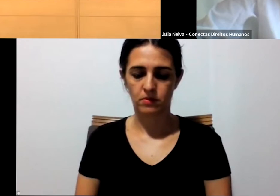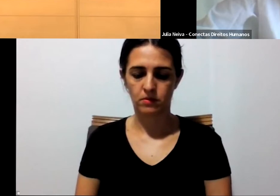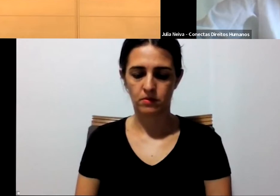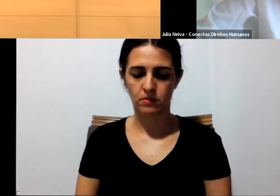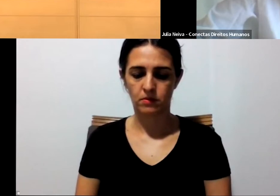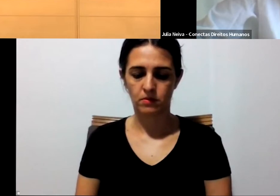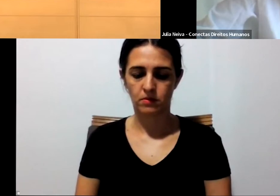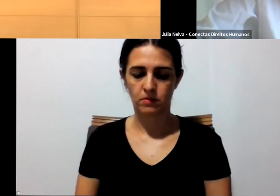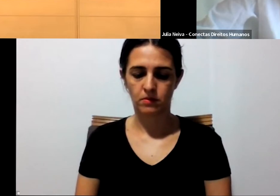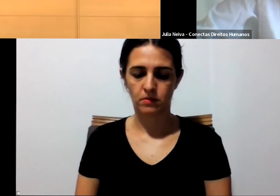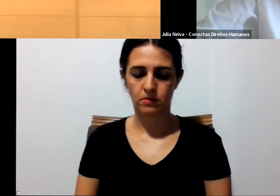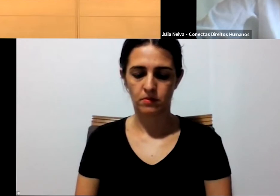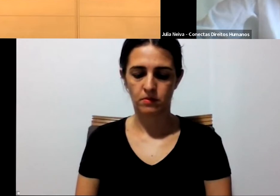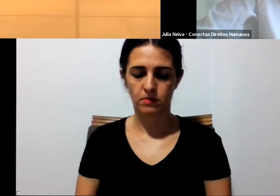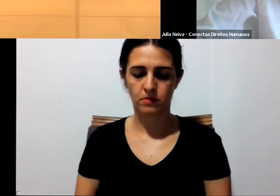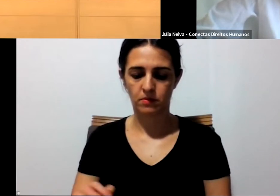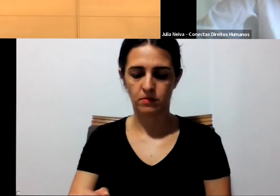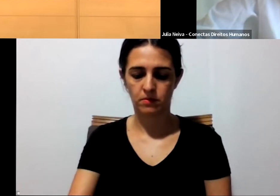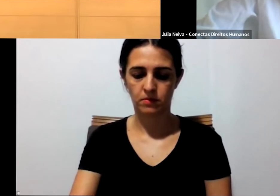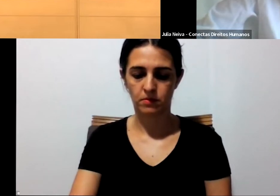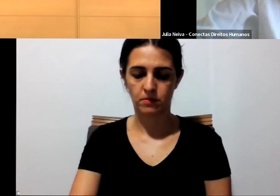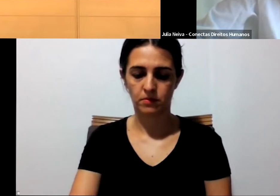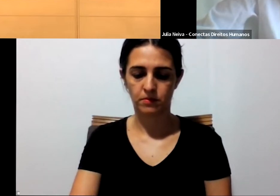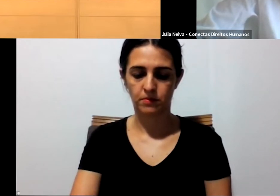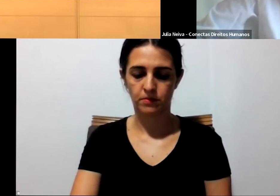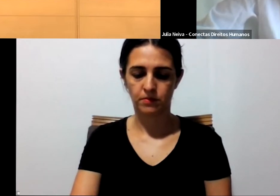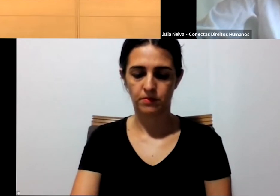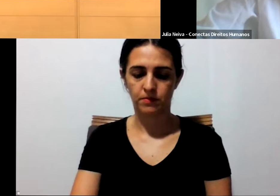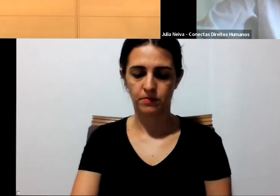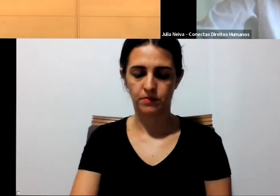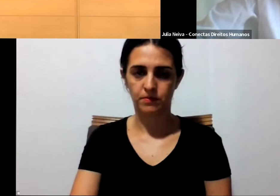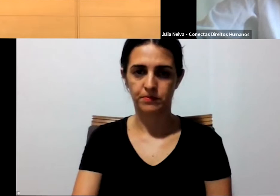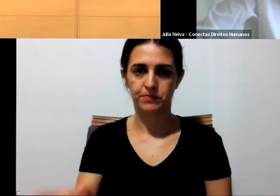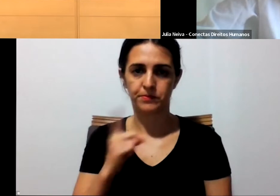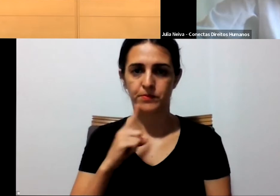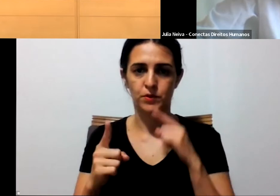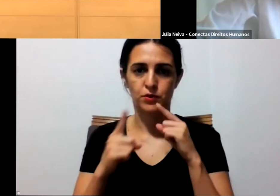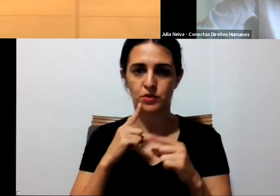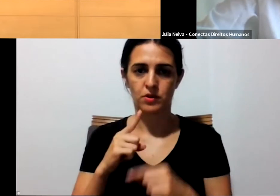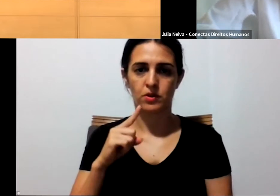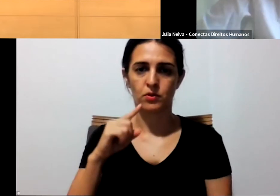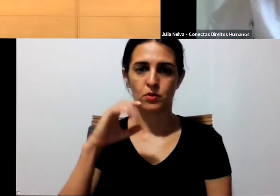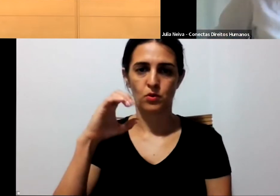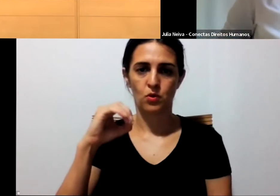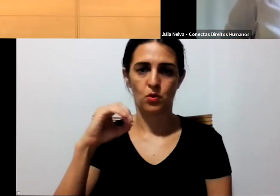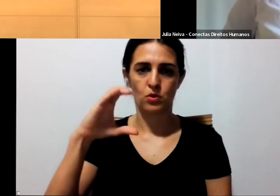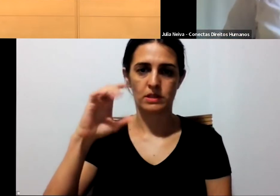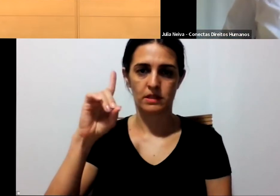with Brazil. There's a lot of work going on the TOSD, on the